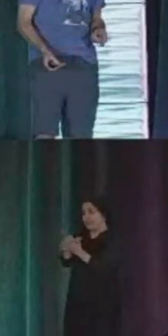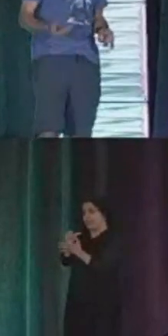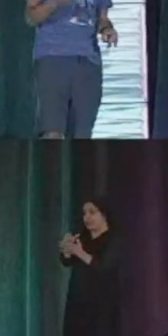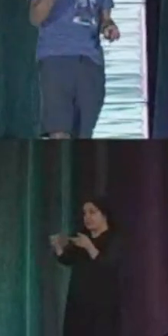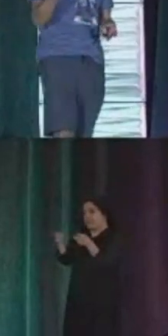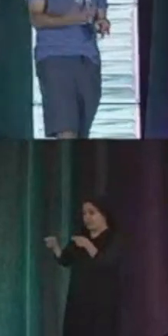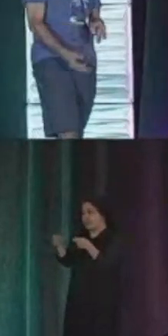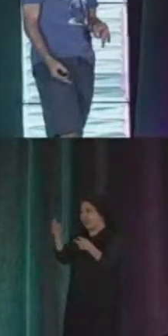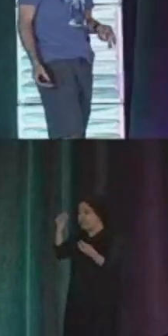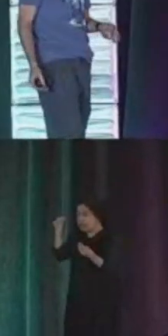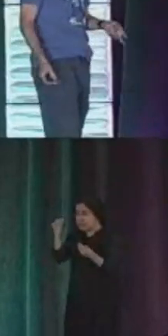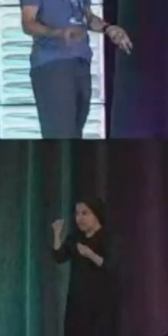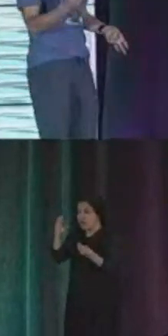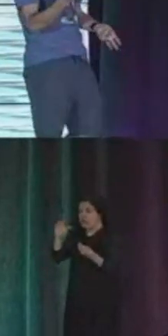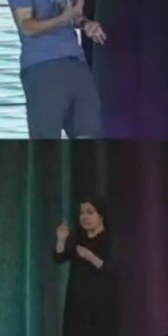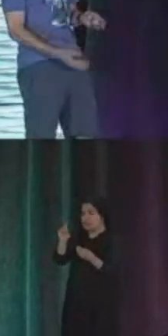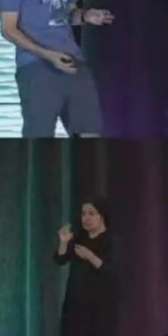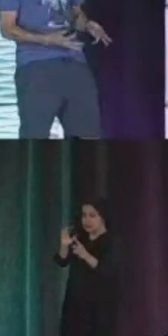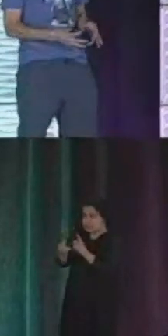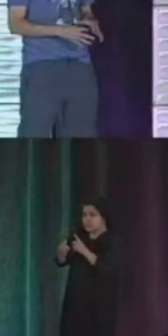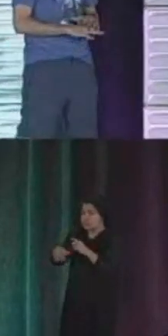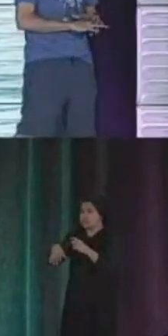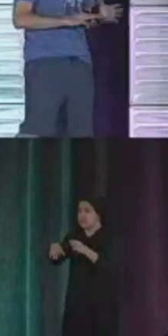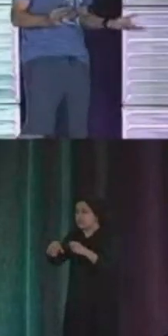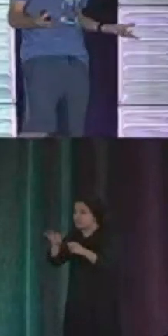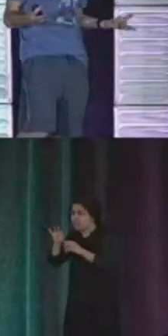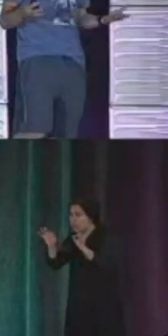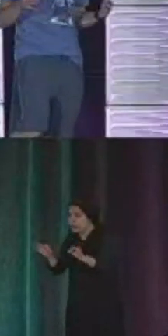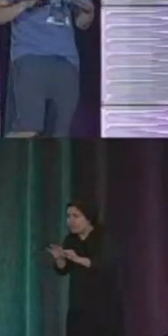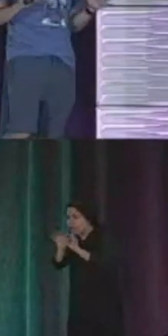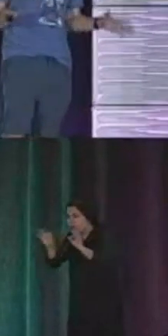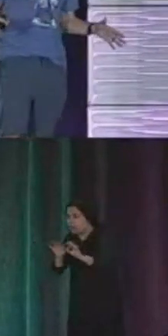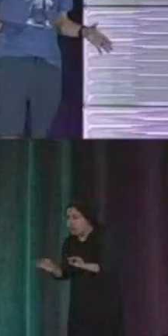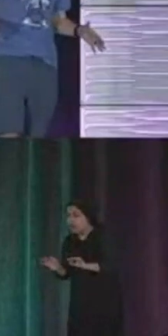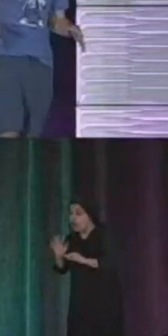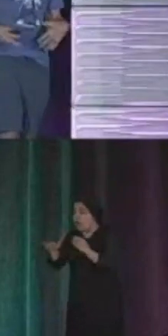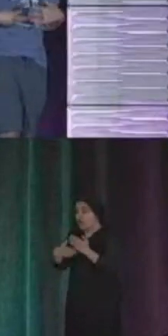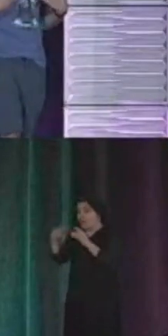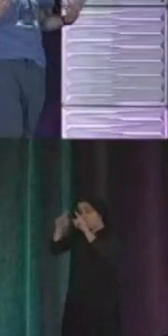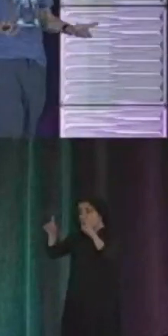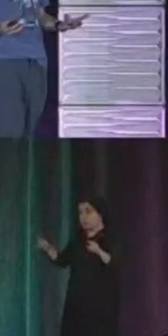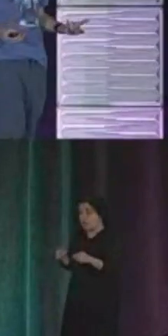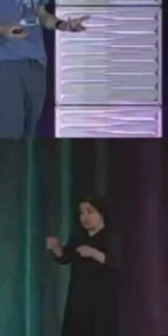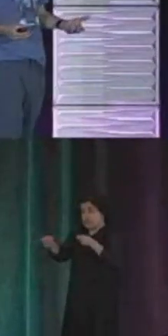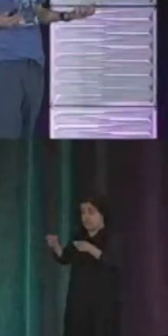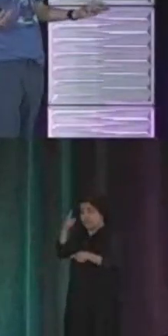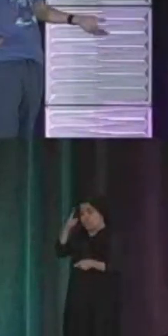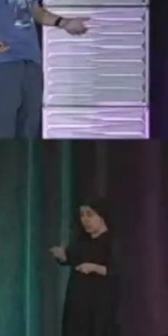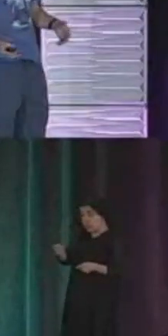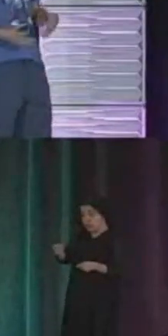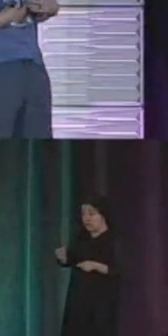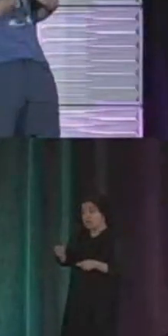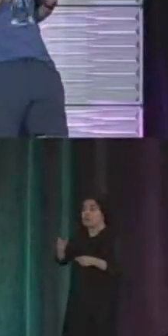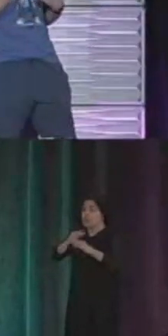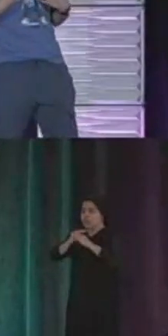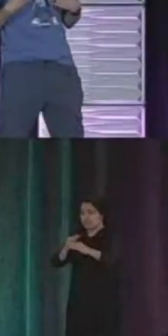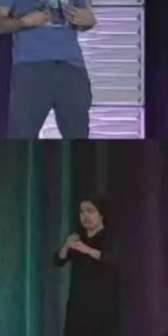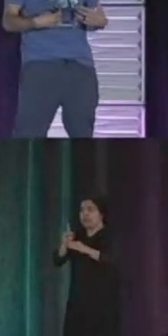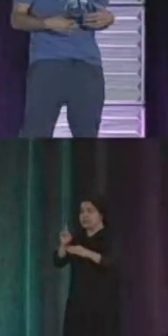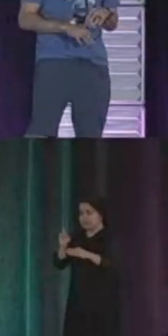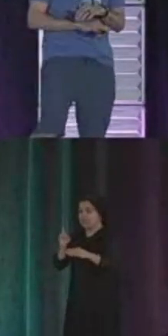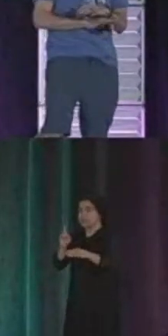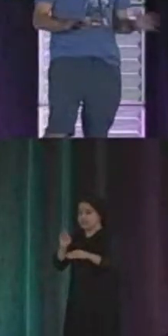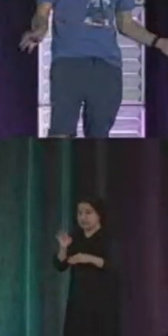race conditions and form resubmissions, all sorts of things that the browser handles for you that as soon as you say prevent default, you have to